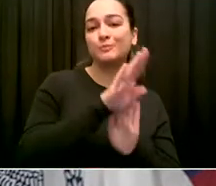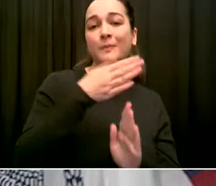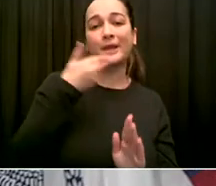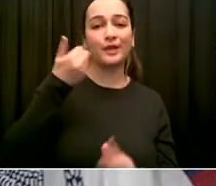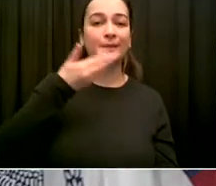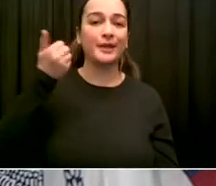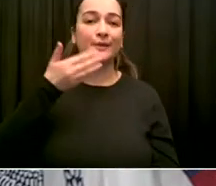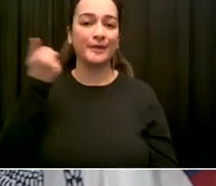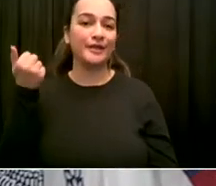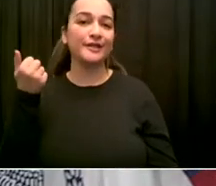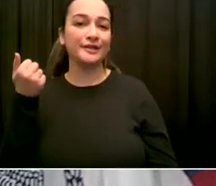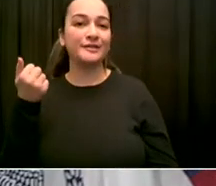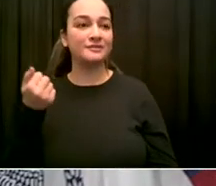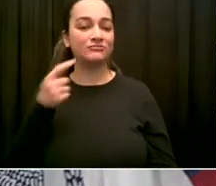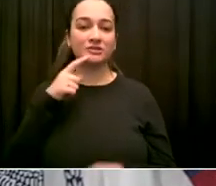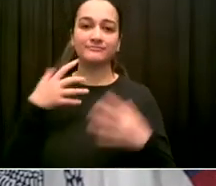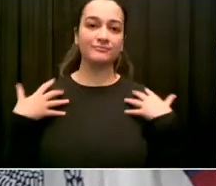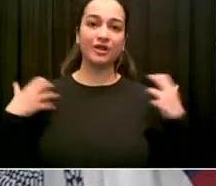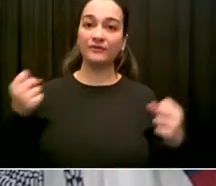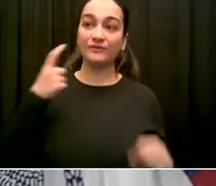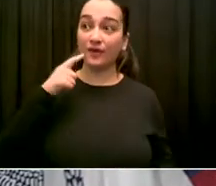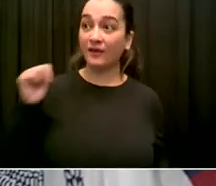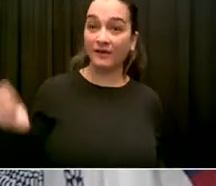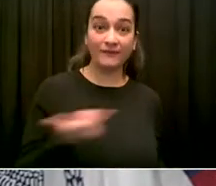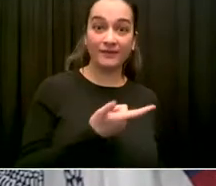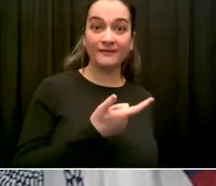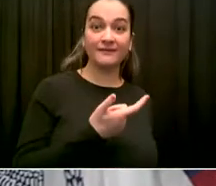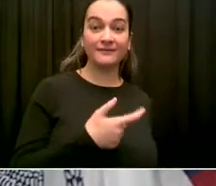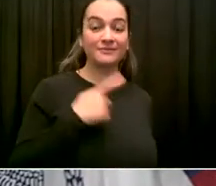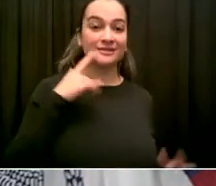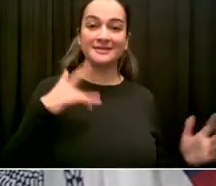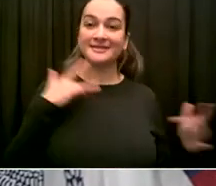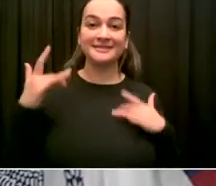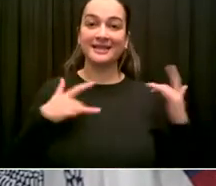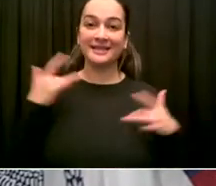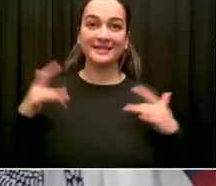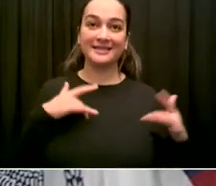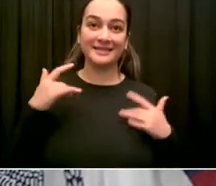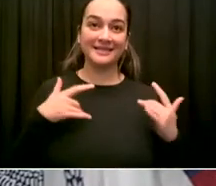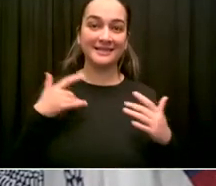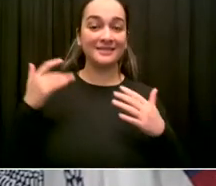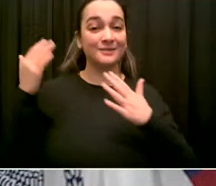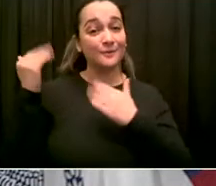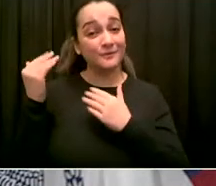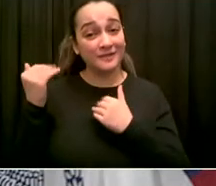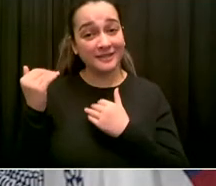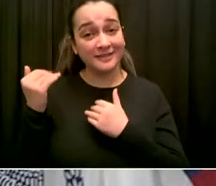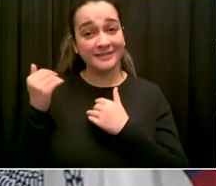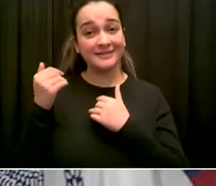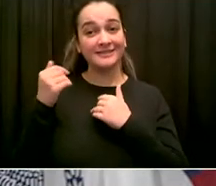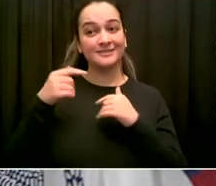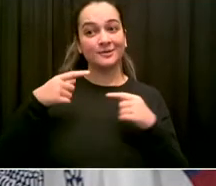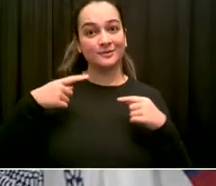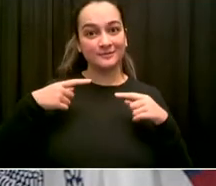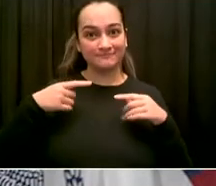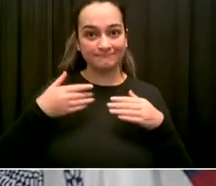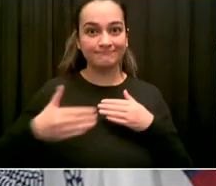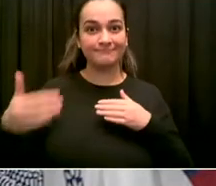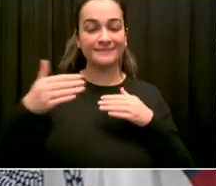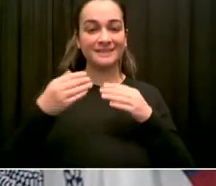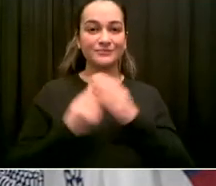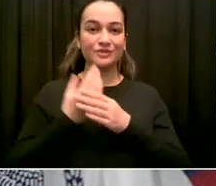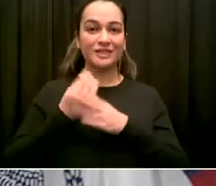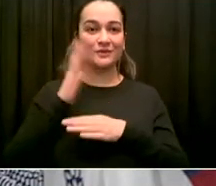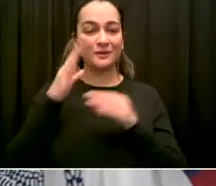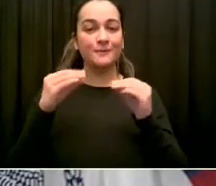very exciting time. It's a very hopeful time. But everyone, please stay safe. Be there for each other. Do the